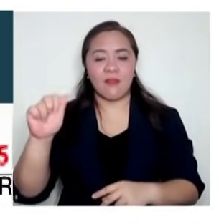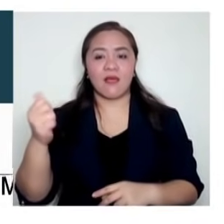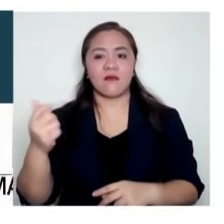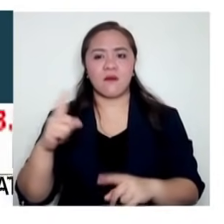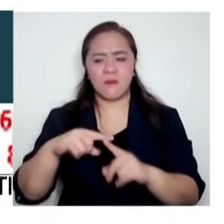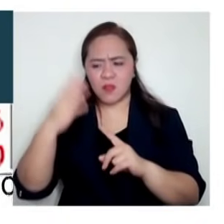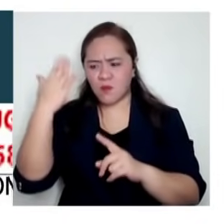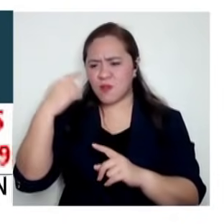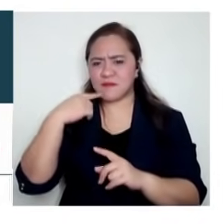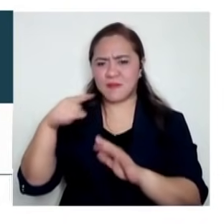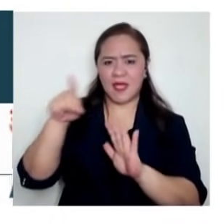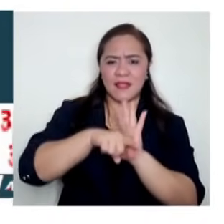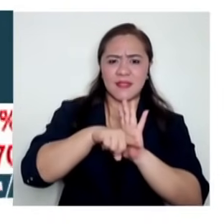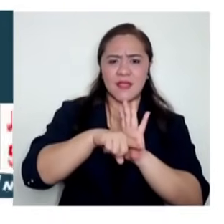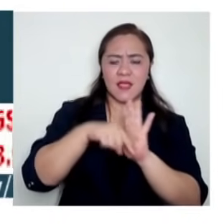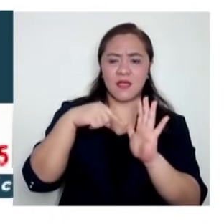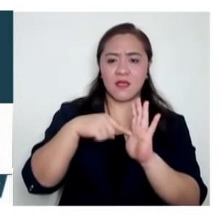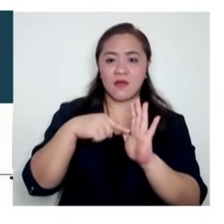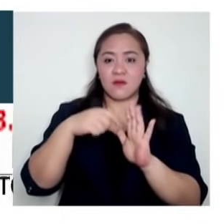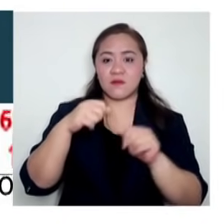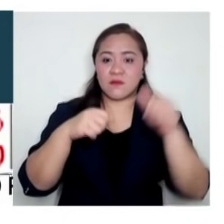And you're saying you're not getting all,